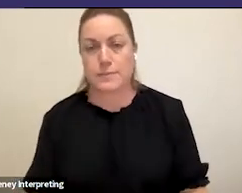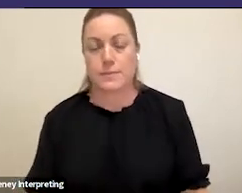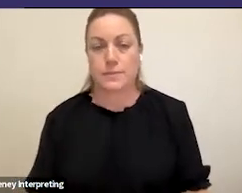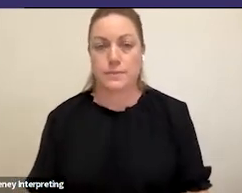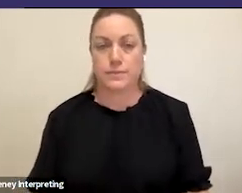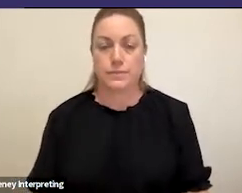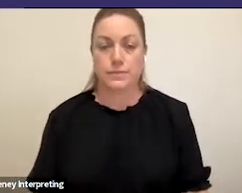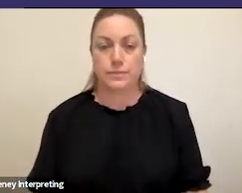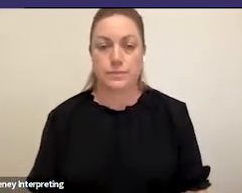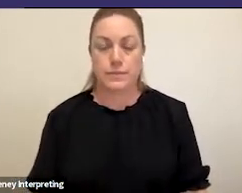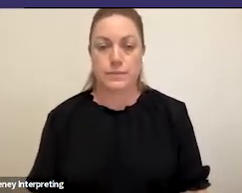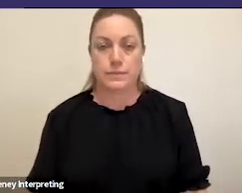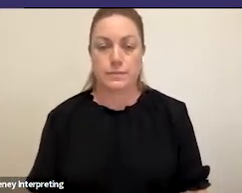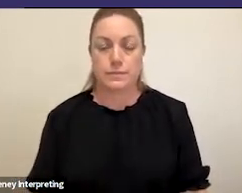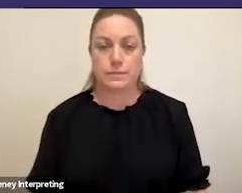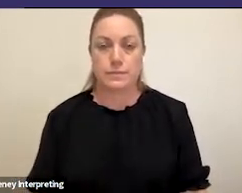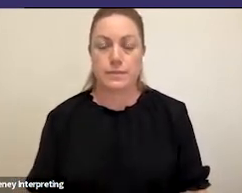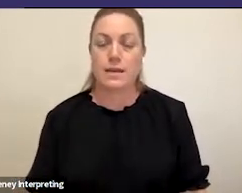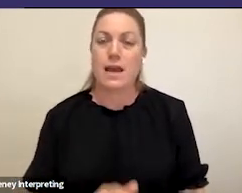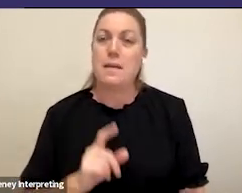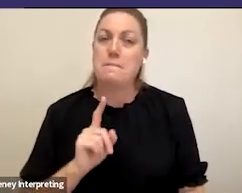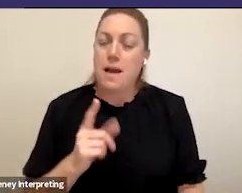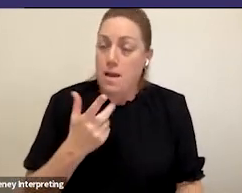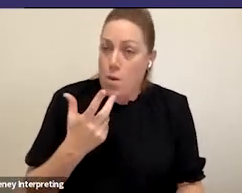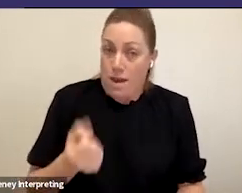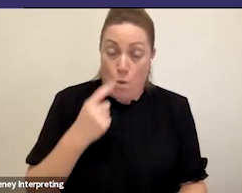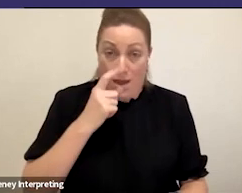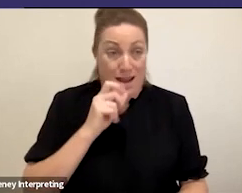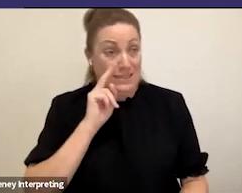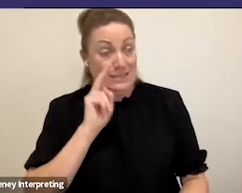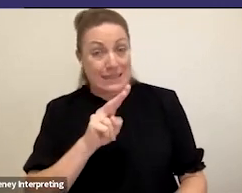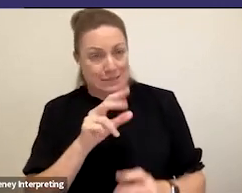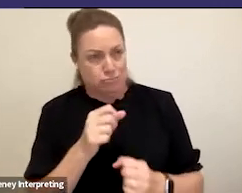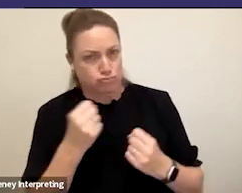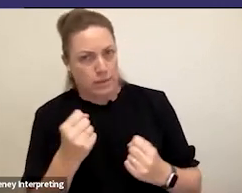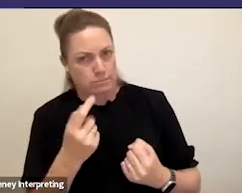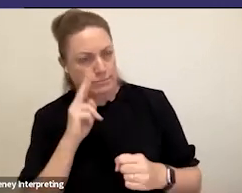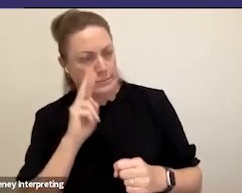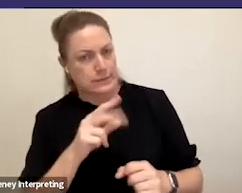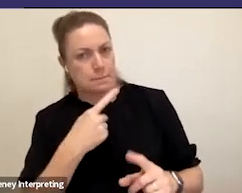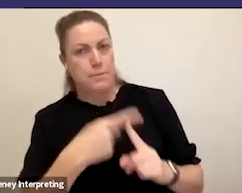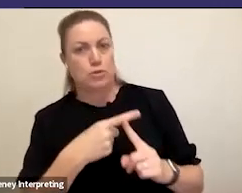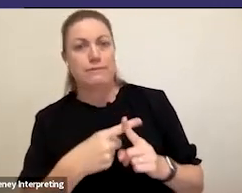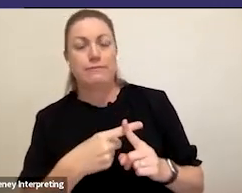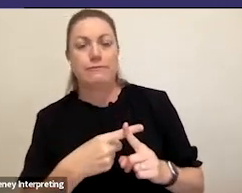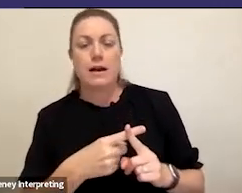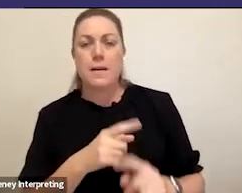we get to this intersection, as Michelle said, where we can see these strengths and we can see how they can be leveraged, yet it's a